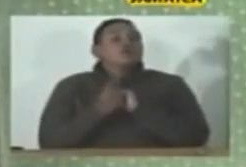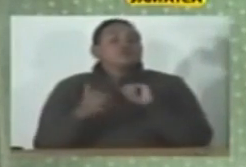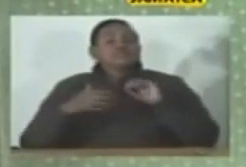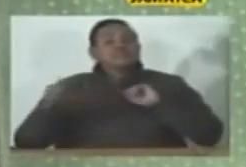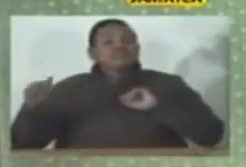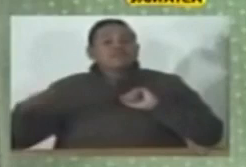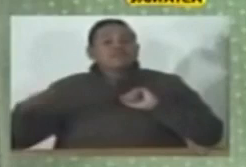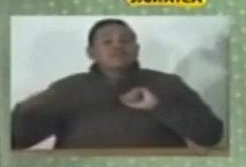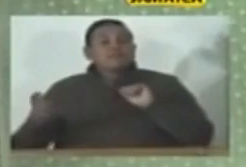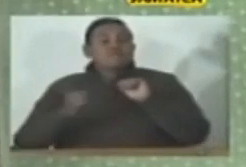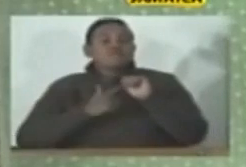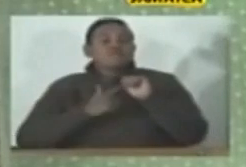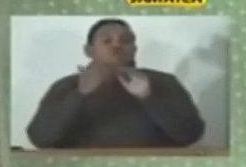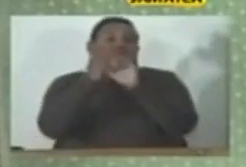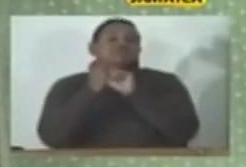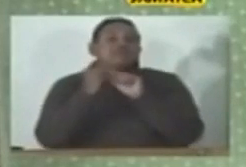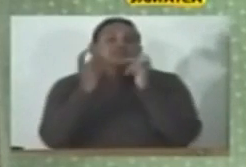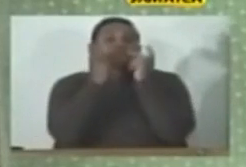Public business.